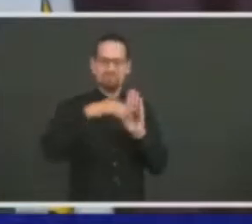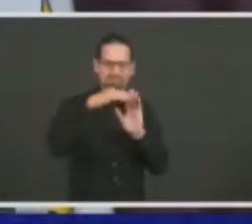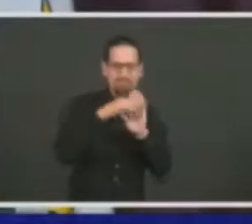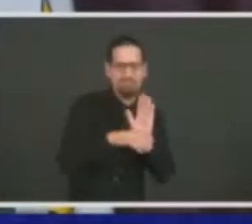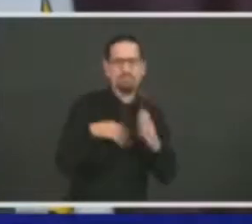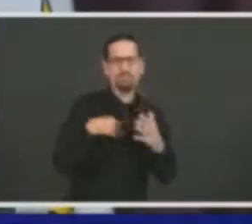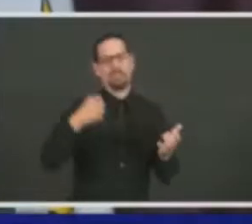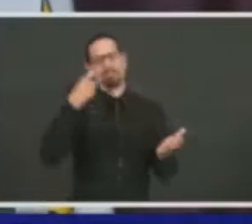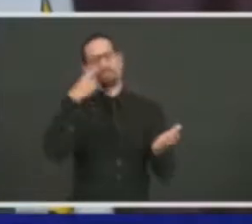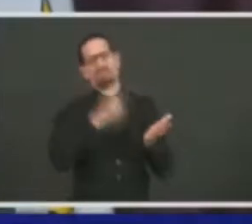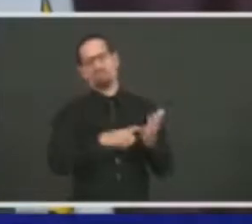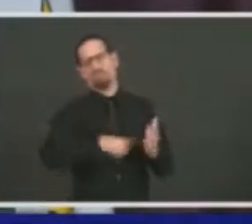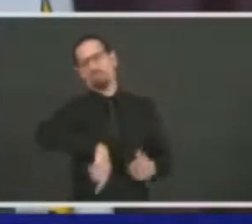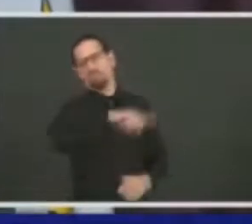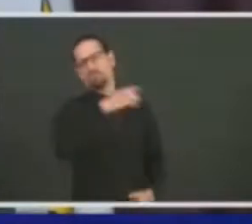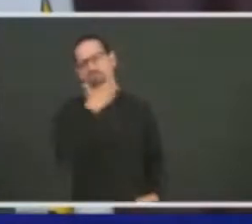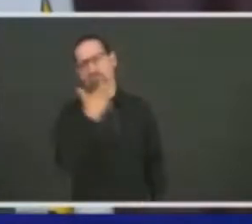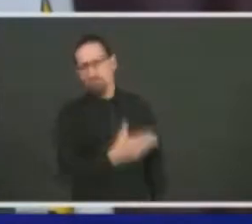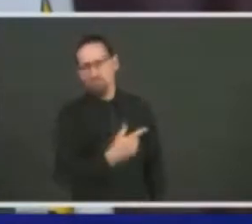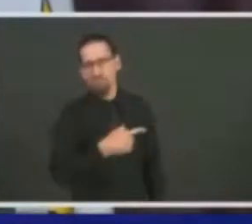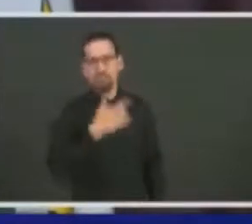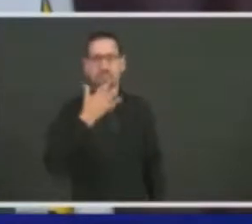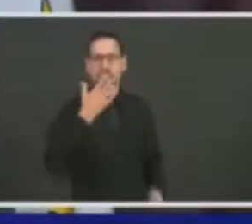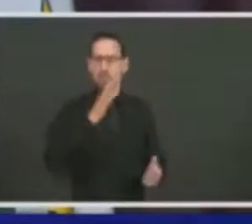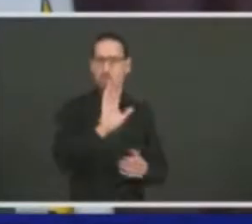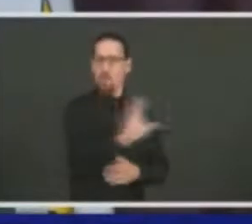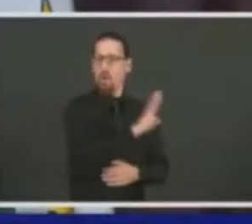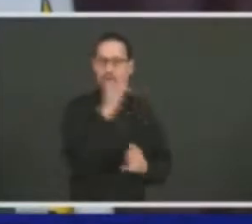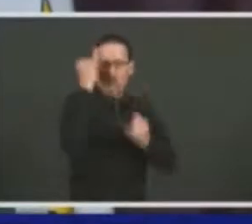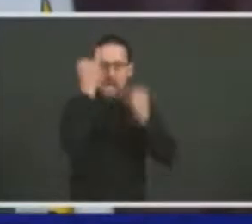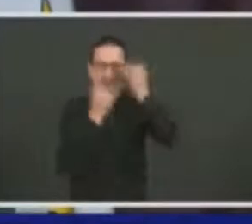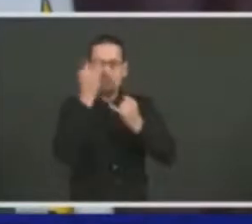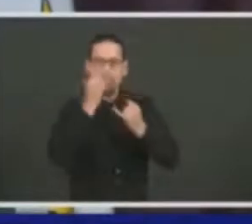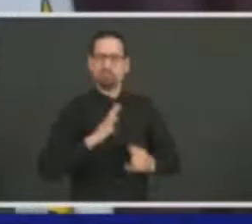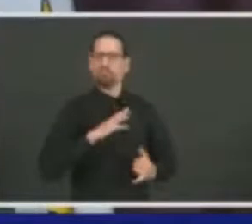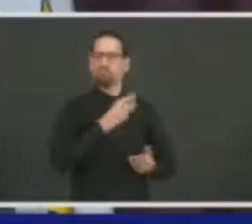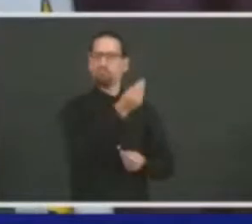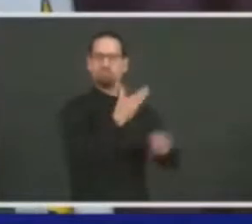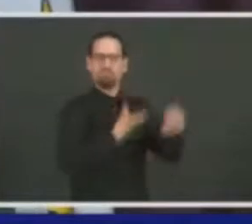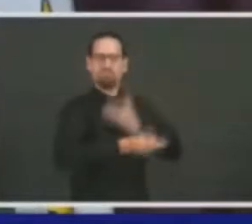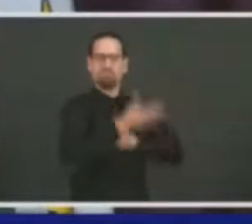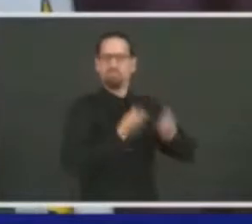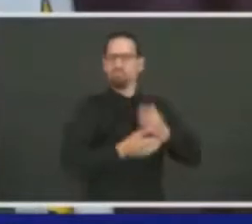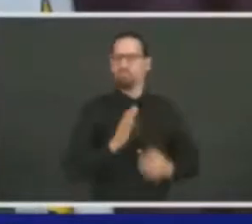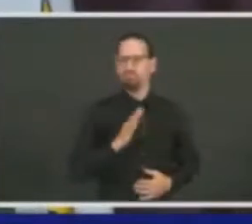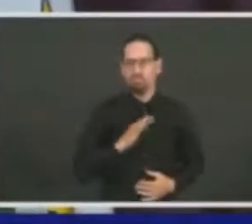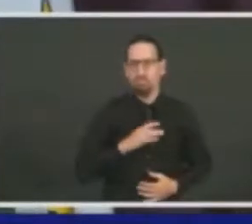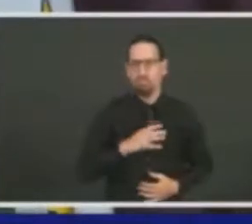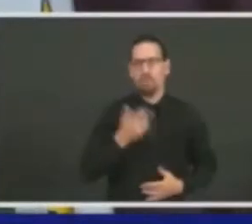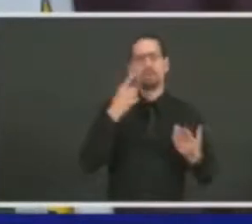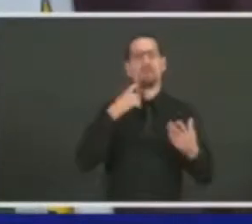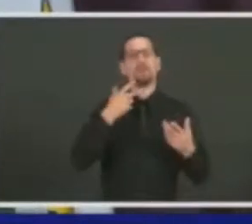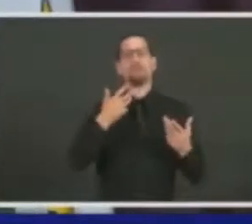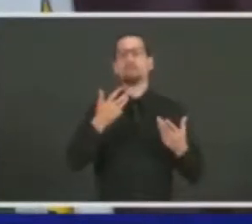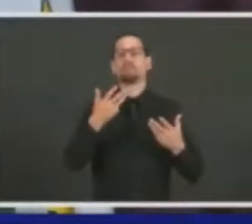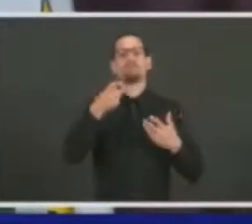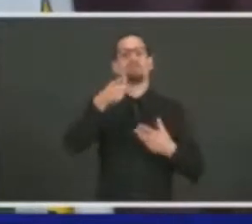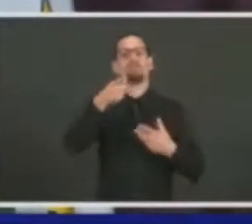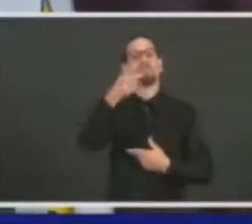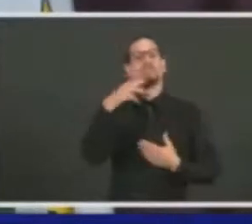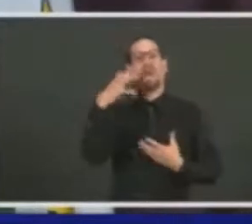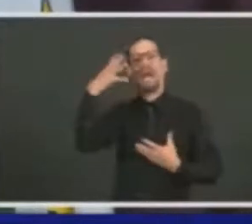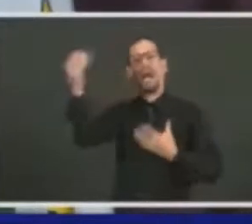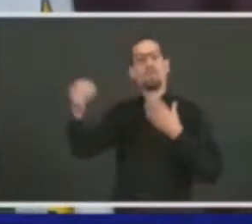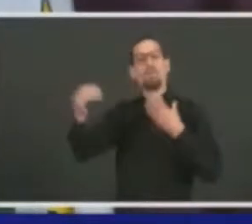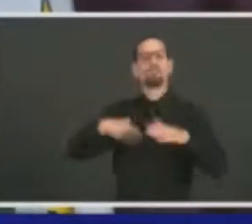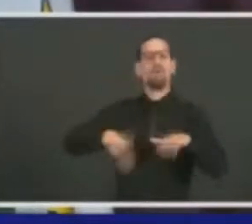and creative ideas. If you are out and about and you see crowding at bars or standing